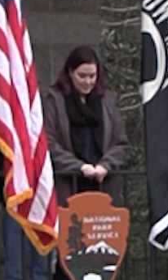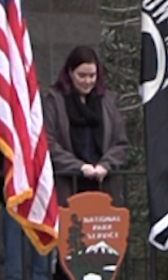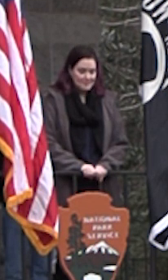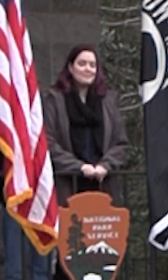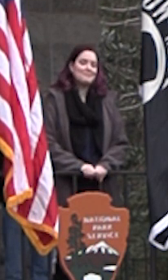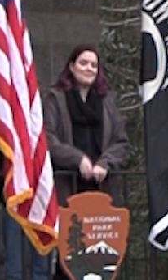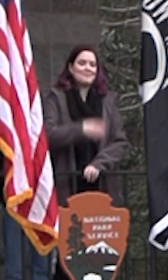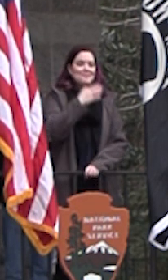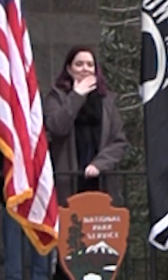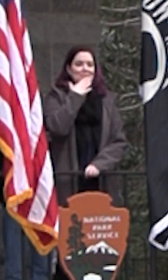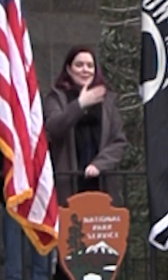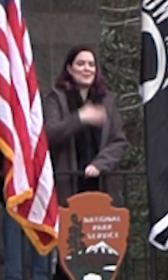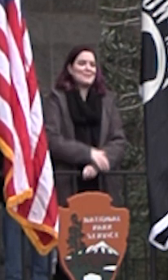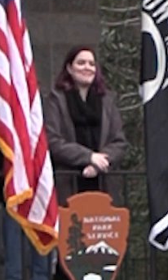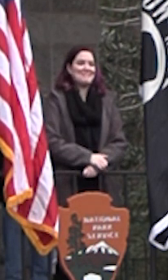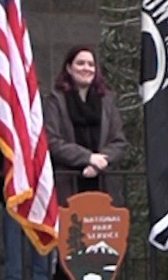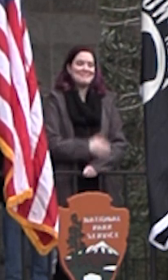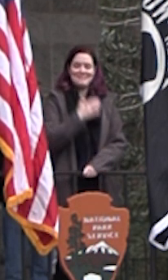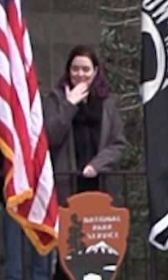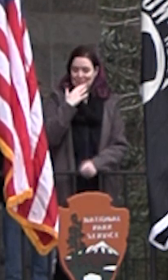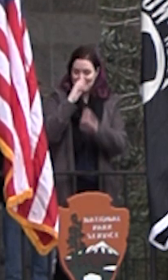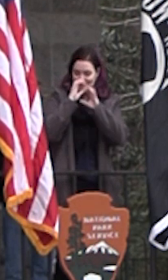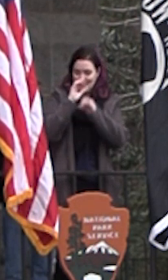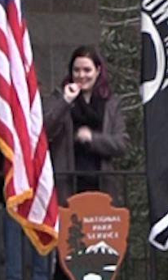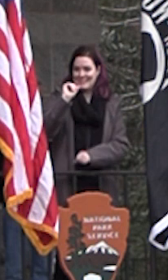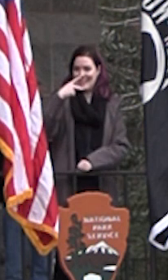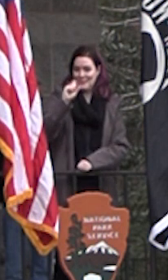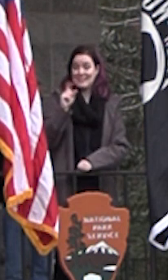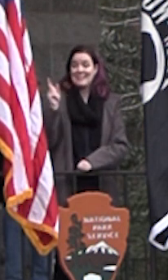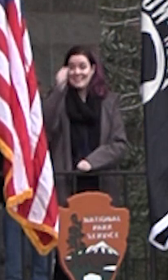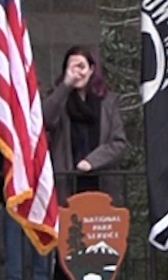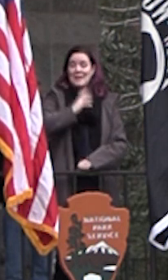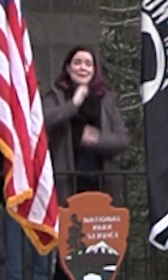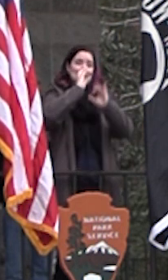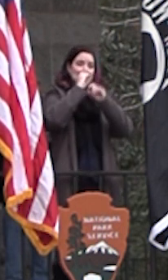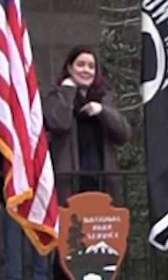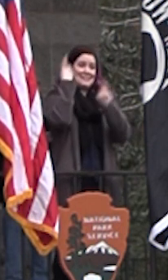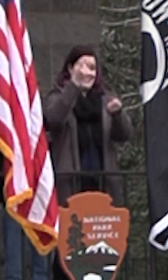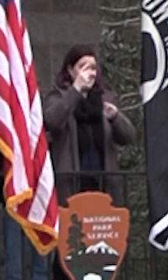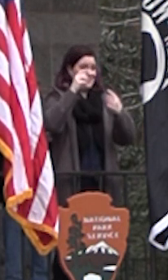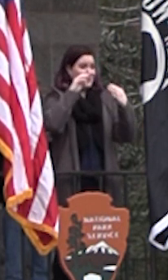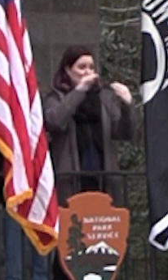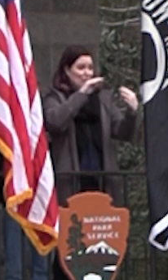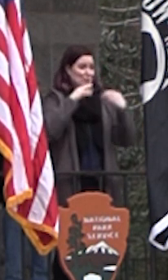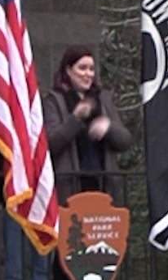Thank you, Lee, and thank you for taps. That man has been playing taps here since World War II.